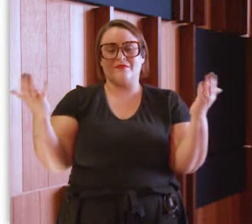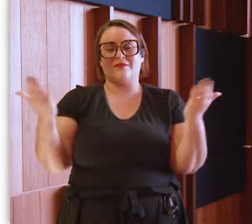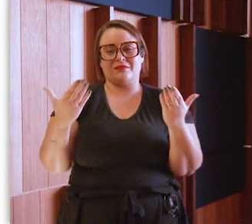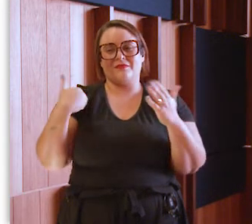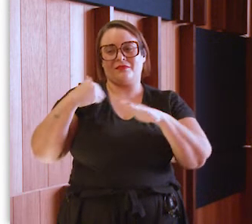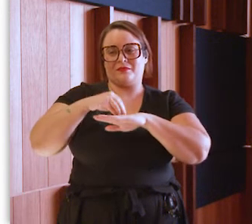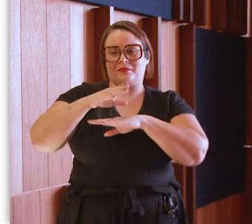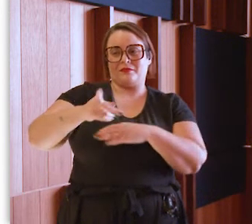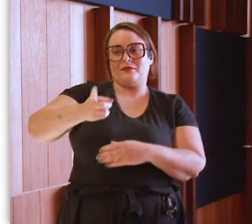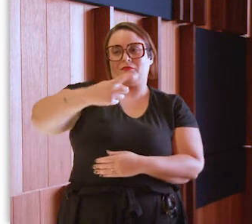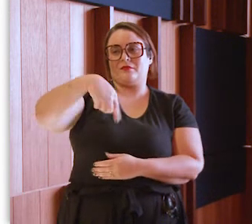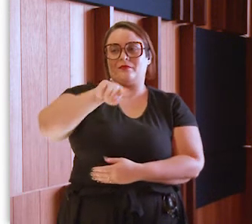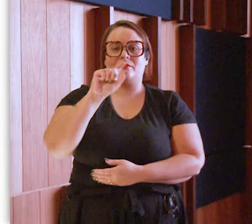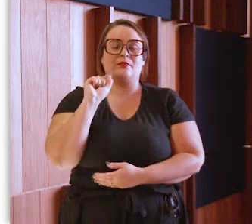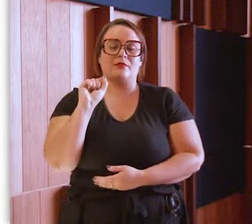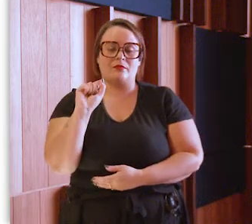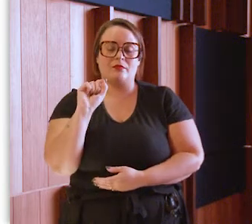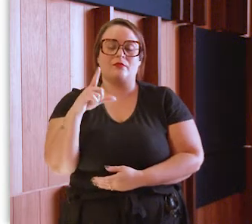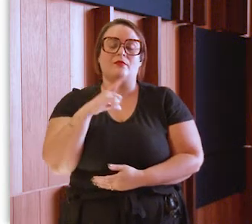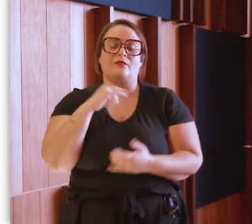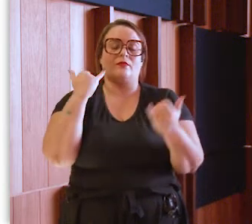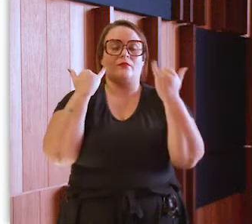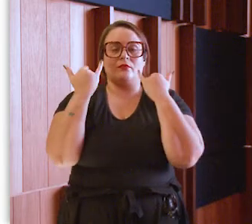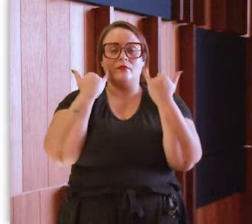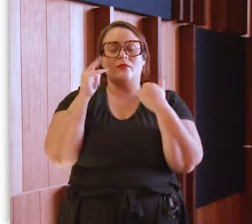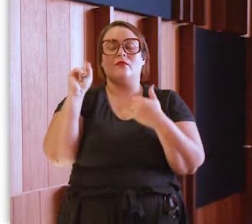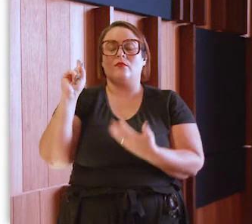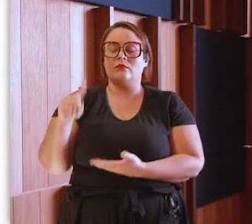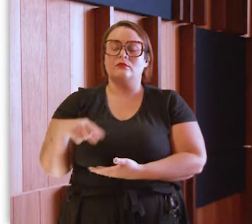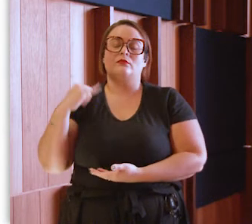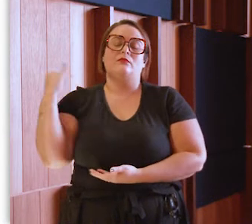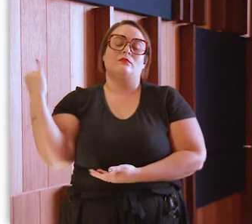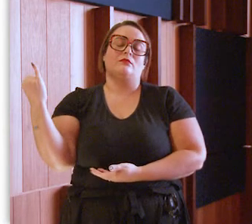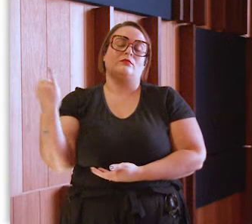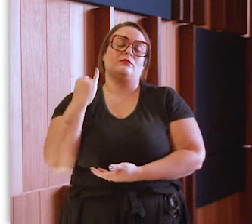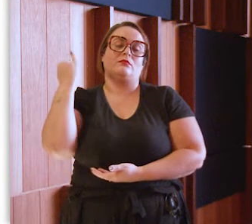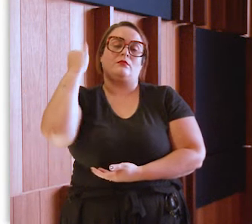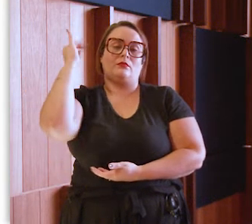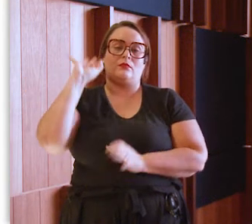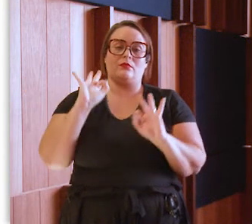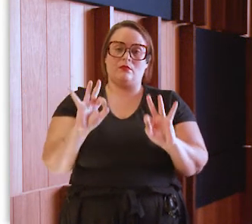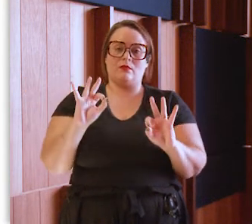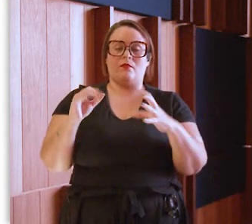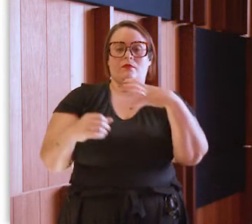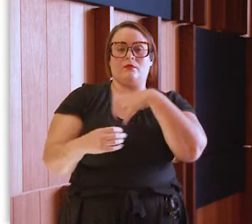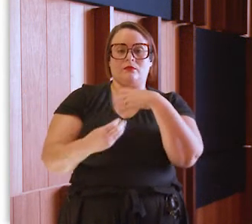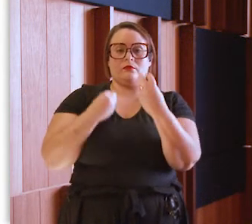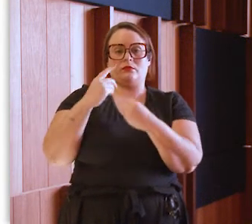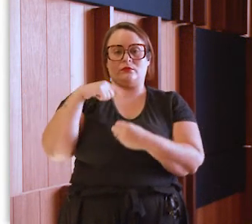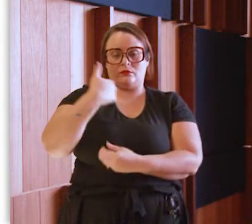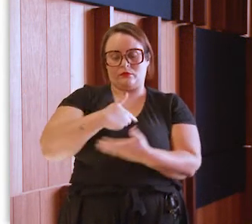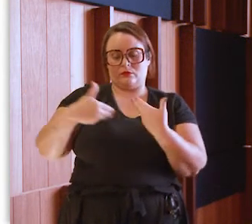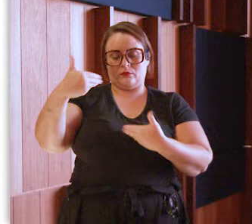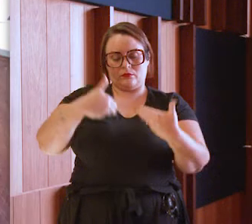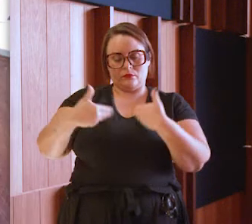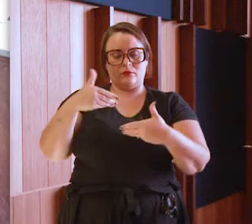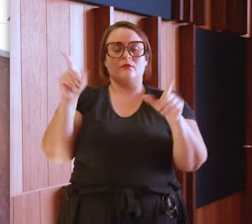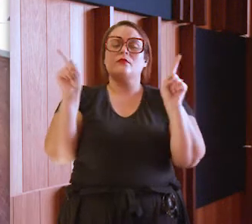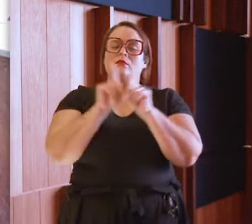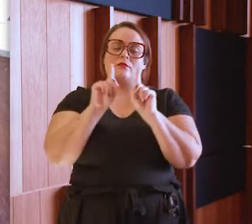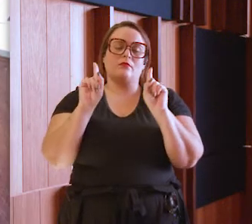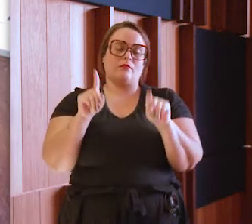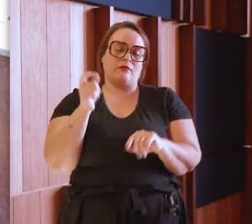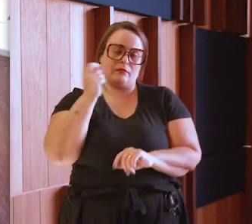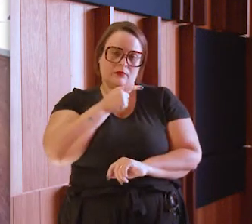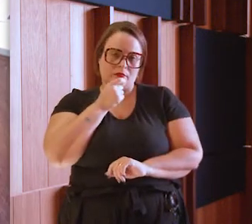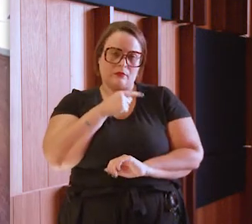be absolutely critical, and it's definitely radically different from what we've seen before in our careers, as Durval mentioned, and it's going to